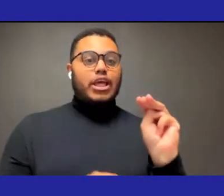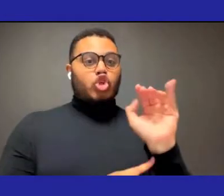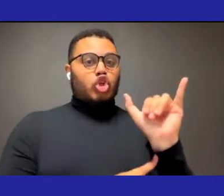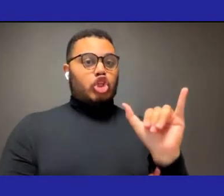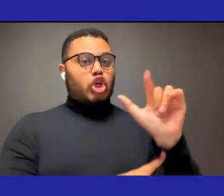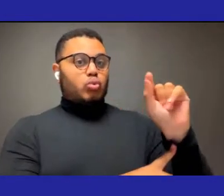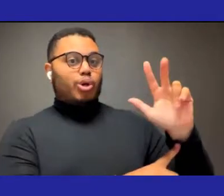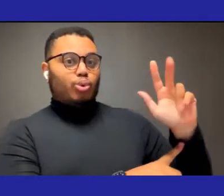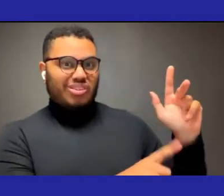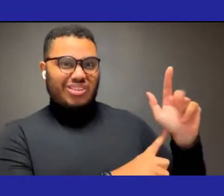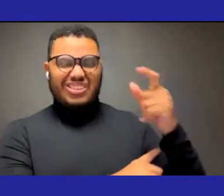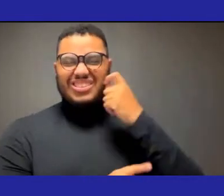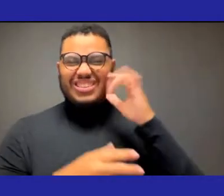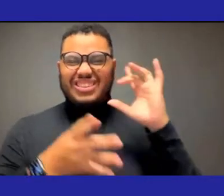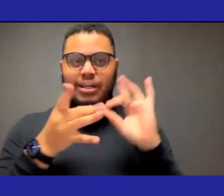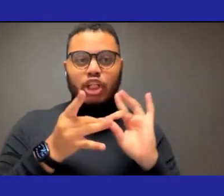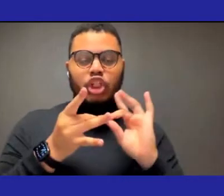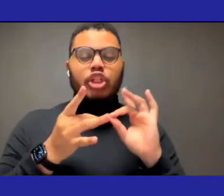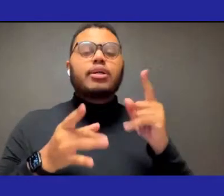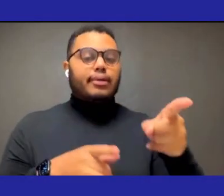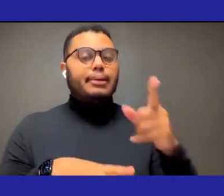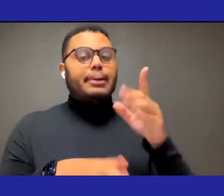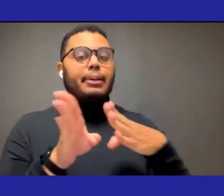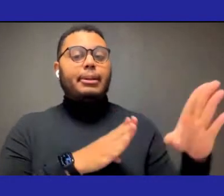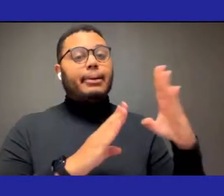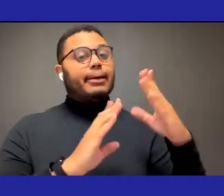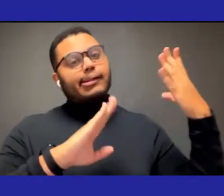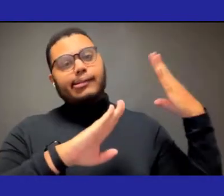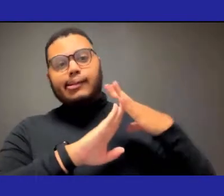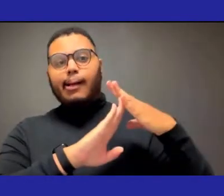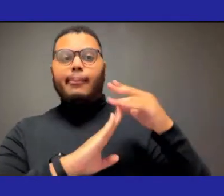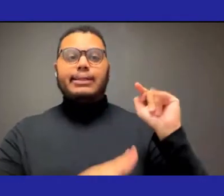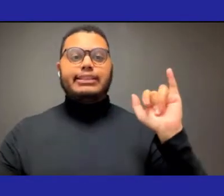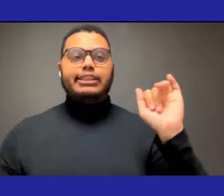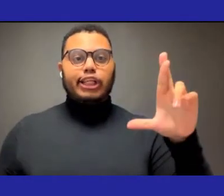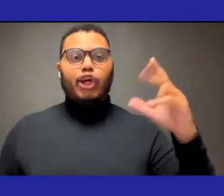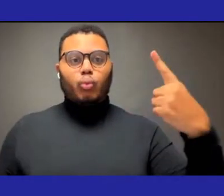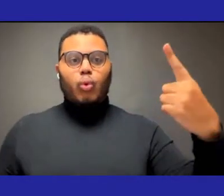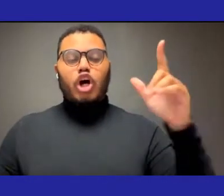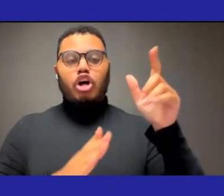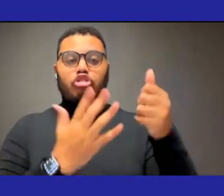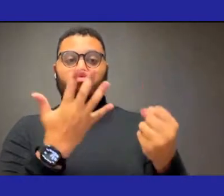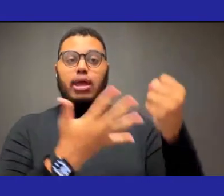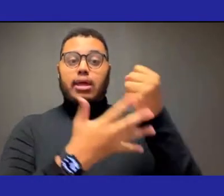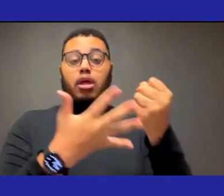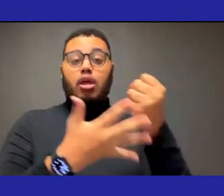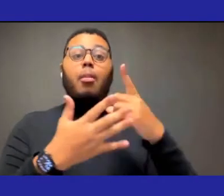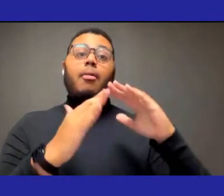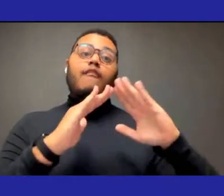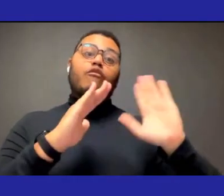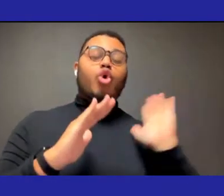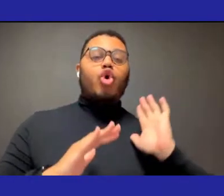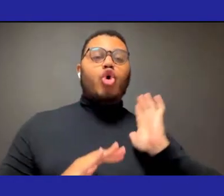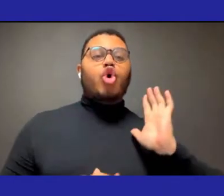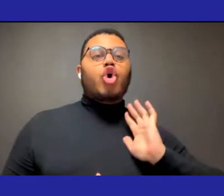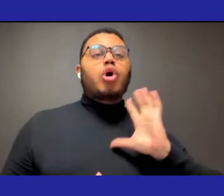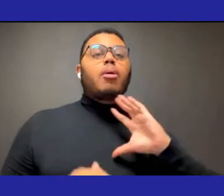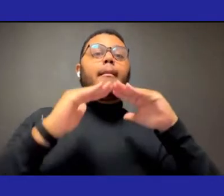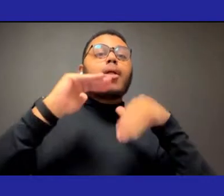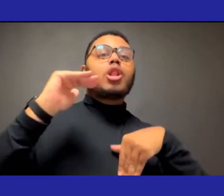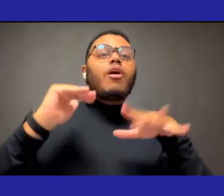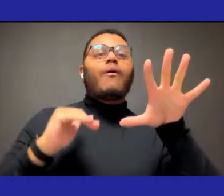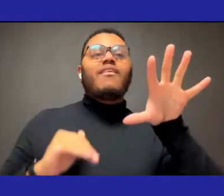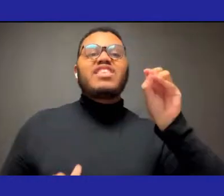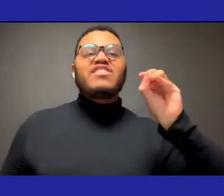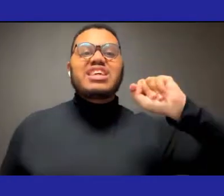mentioned that the plan achieved the tier 1 ranking in the essential plan, we went from below the 50th percentile to above the 50th percentile, which means that